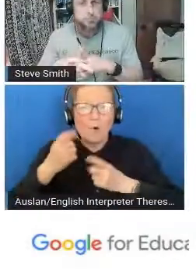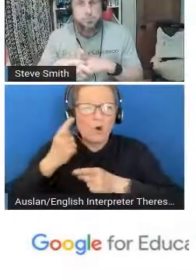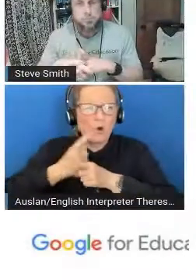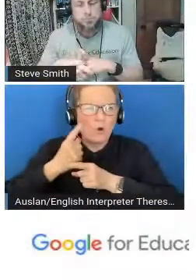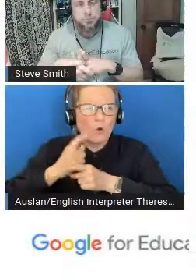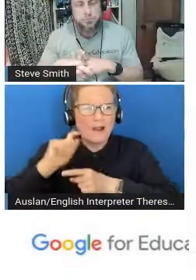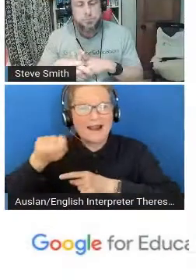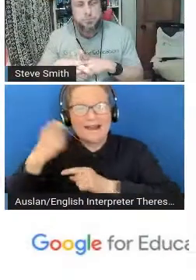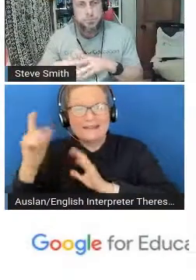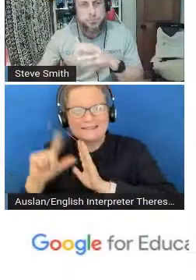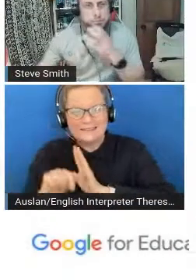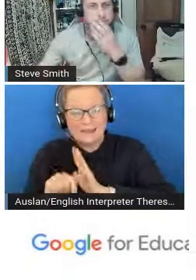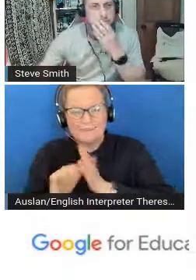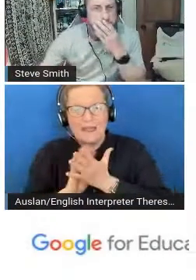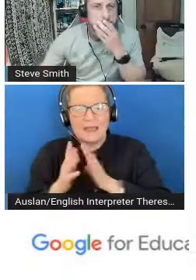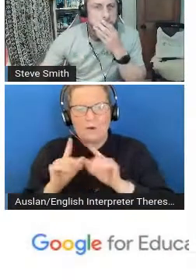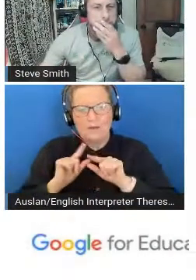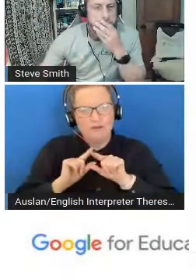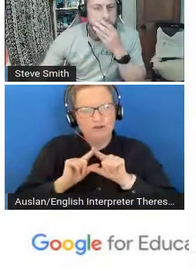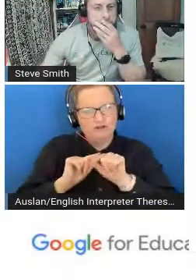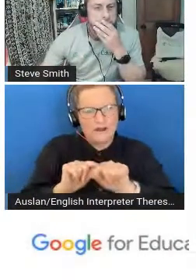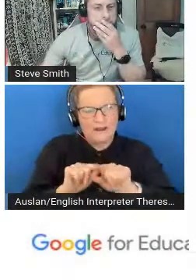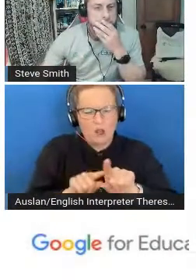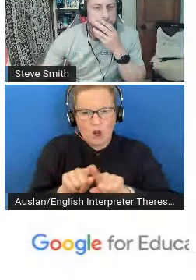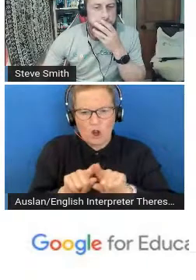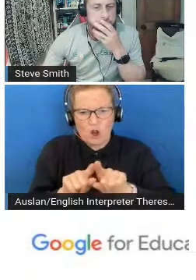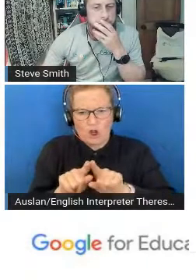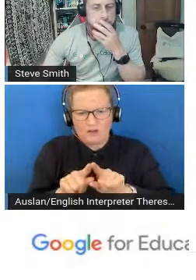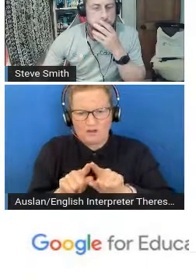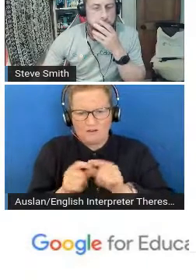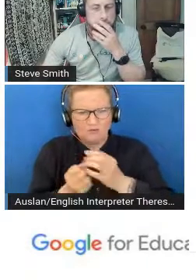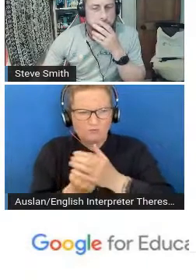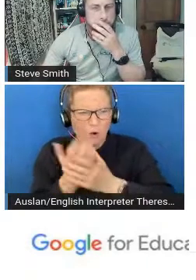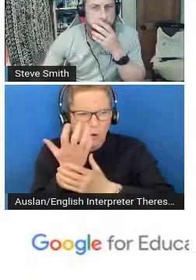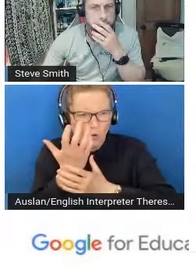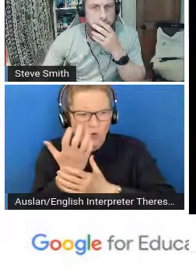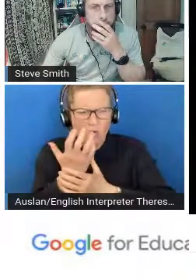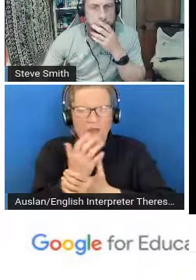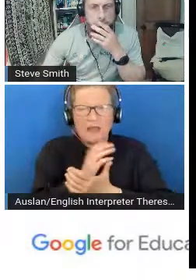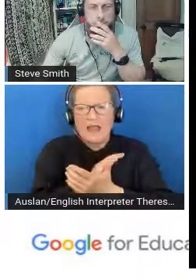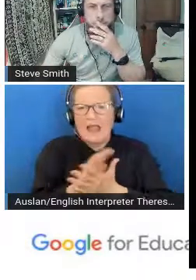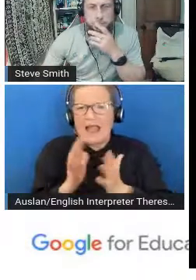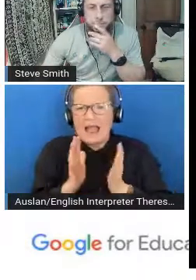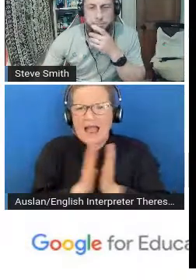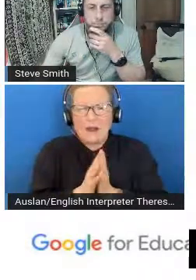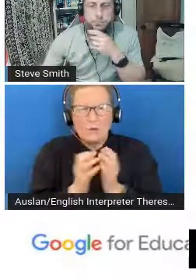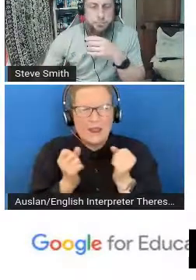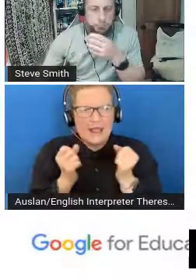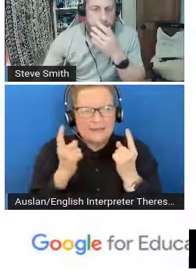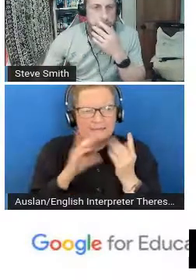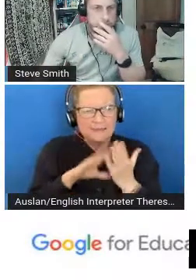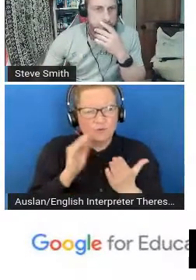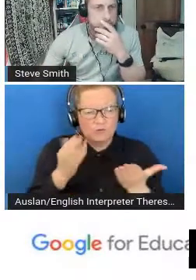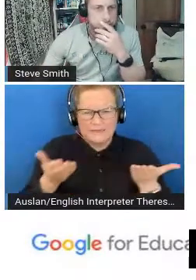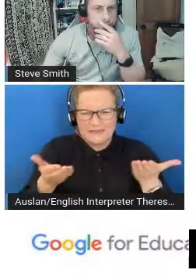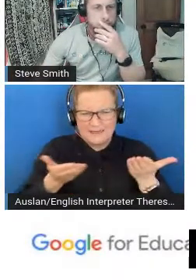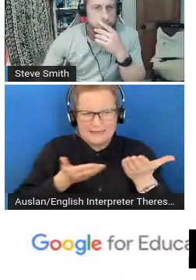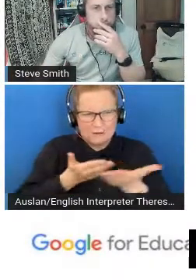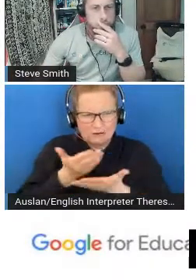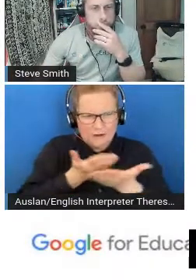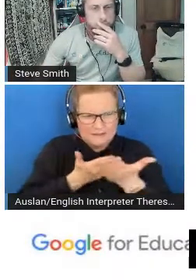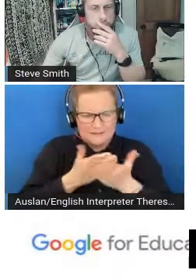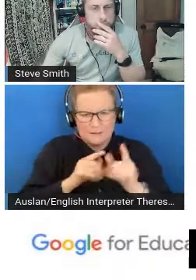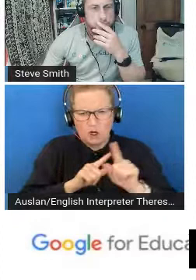we track learning growth and understand how students are interacting and learning and engaging in